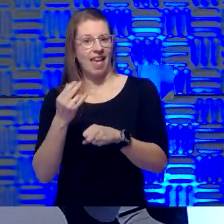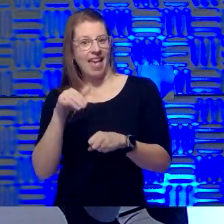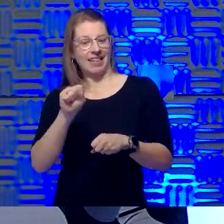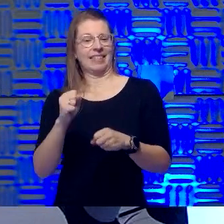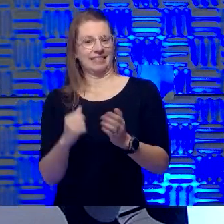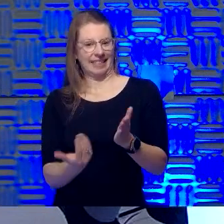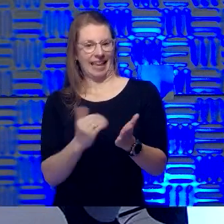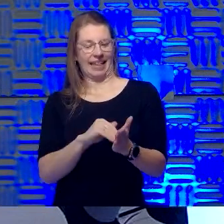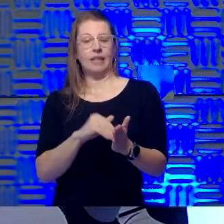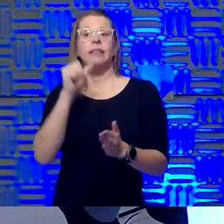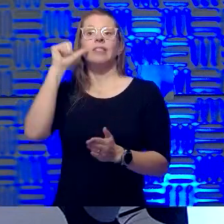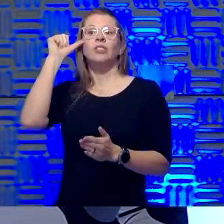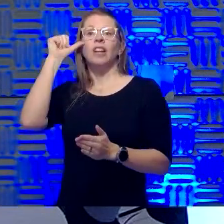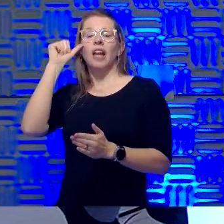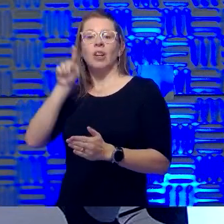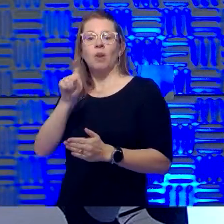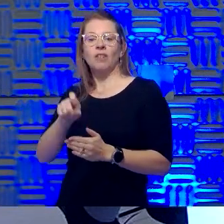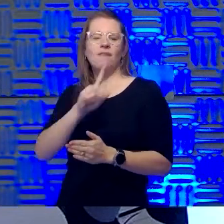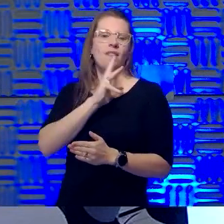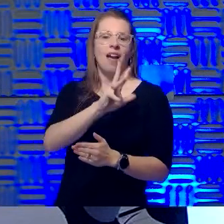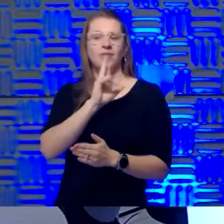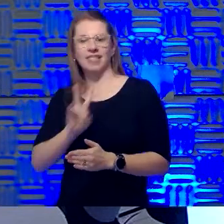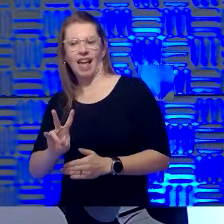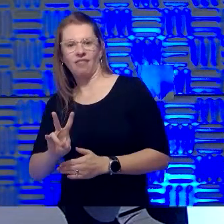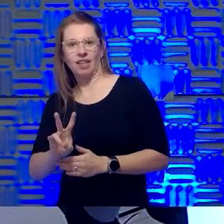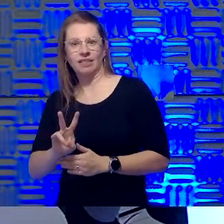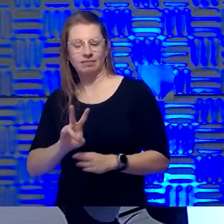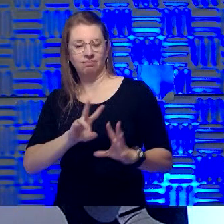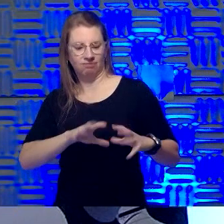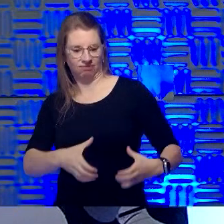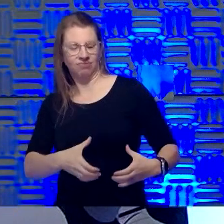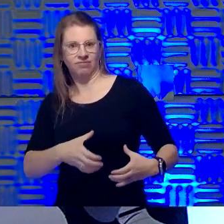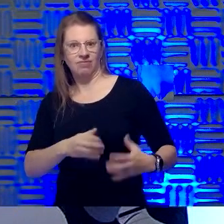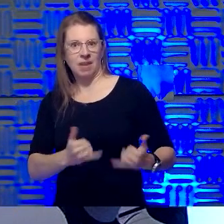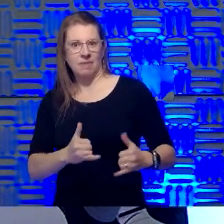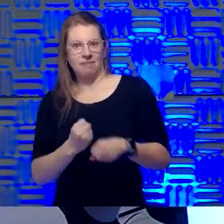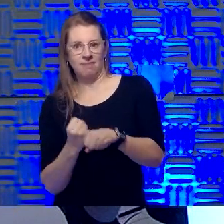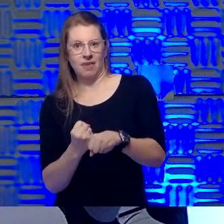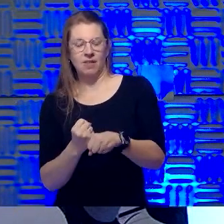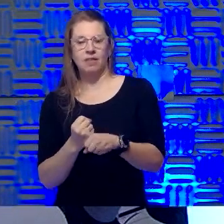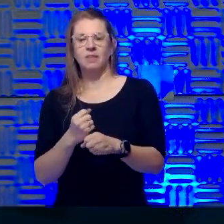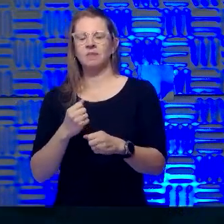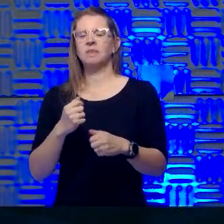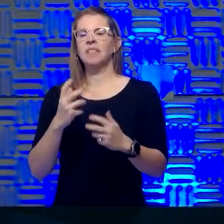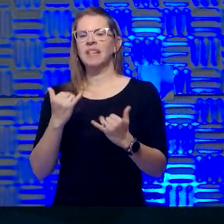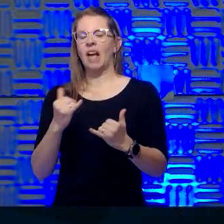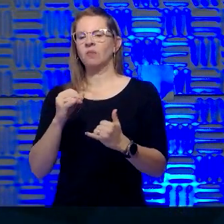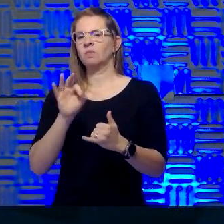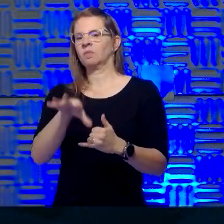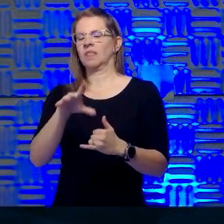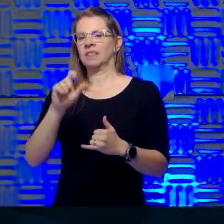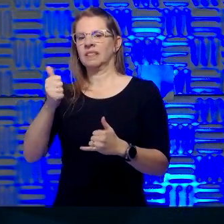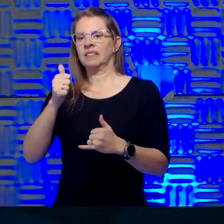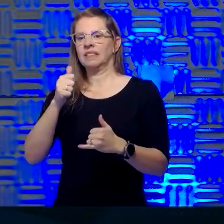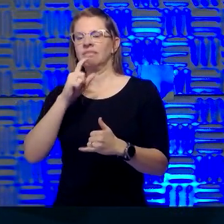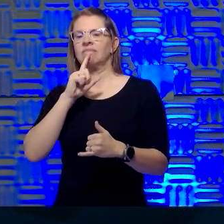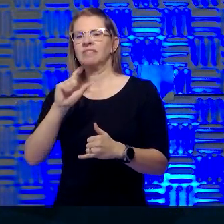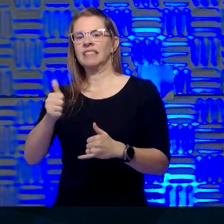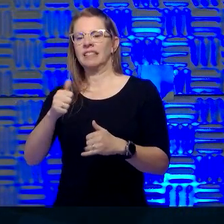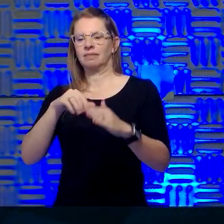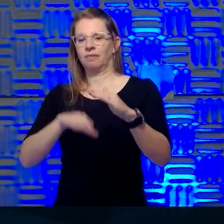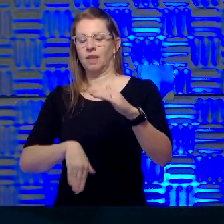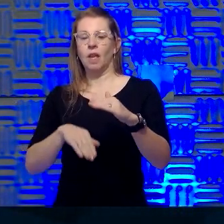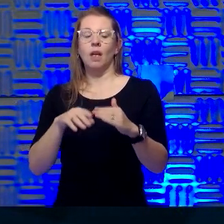small, well, yesterday's question was 5 to 7-year-olds, but let's say 10 or under. We've got all kinds of questions. We got summer